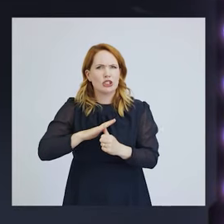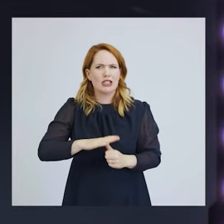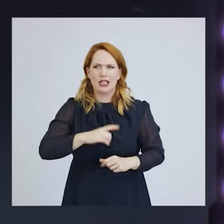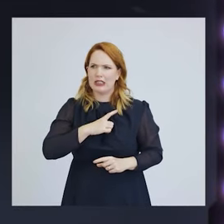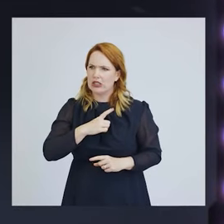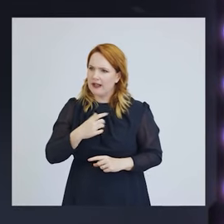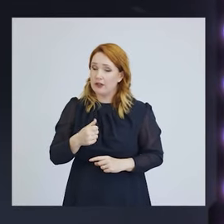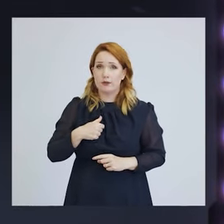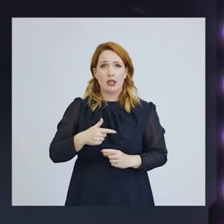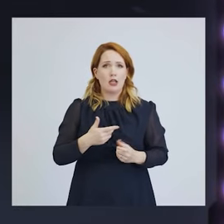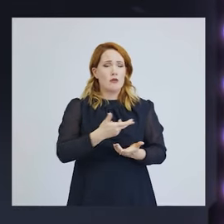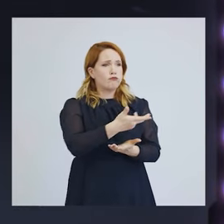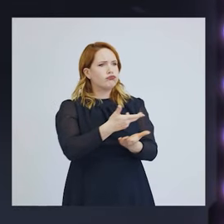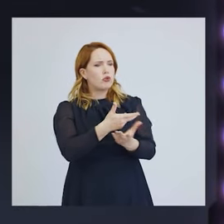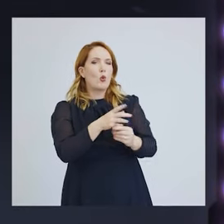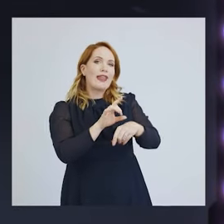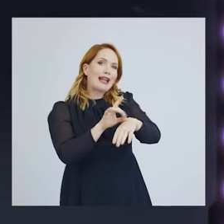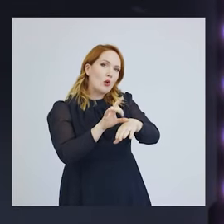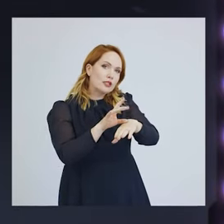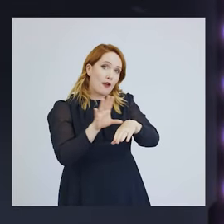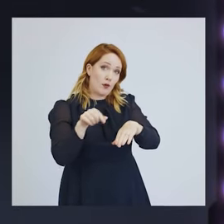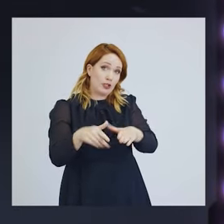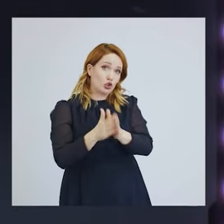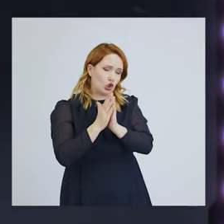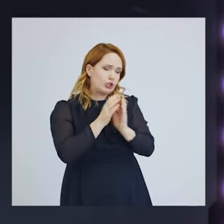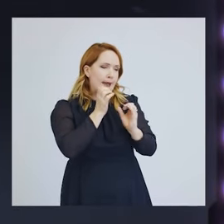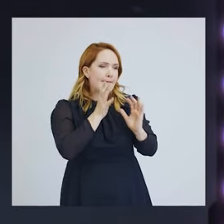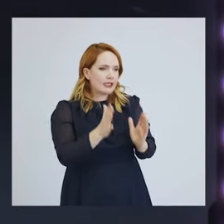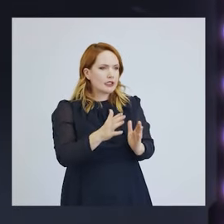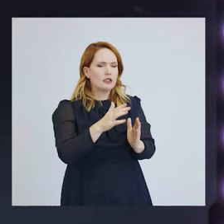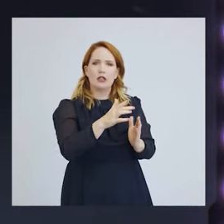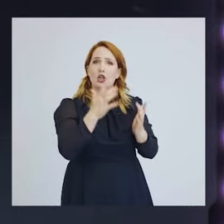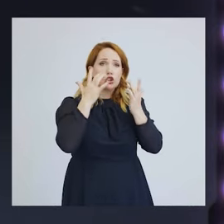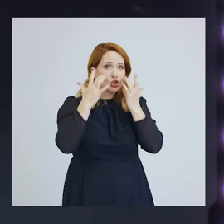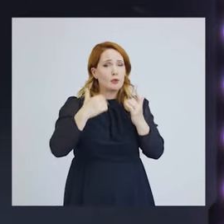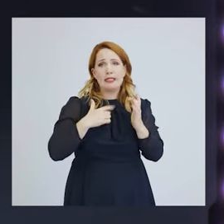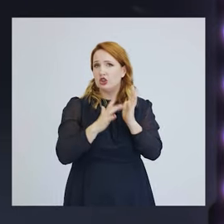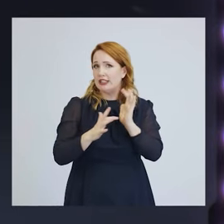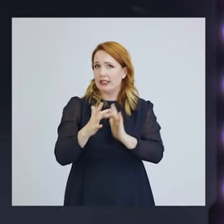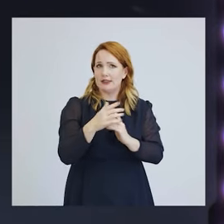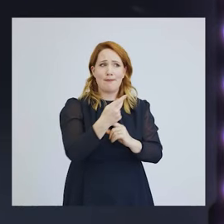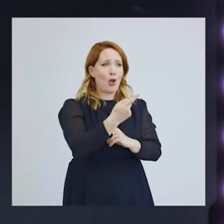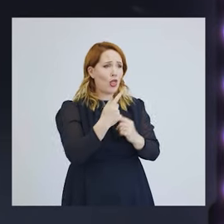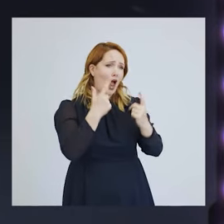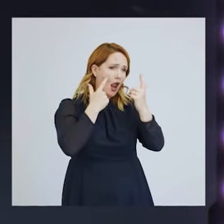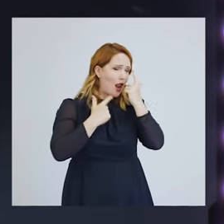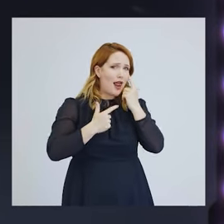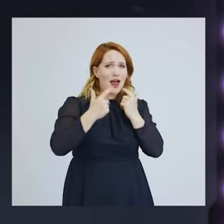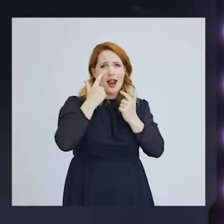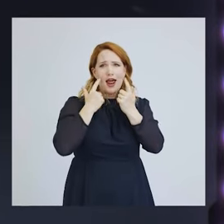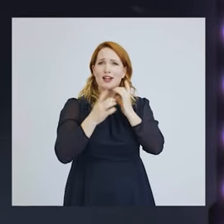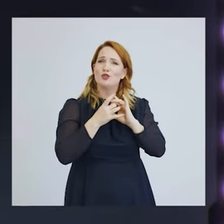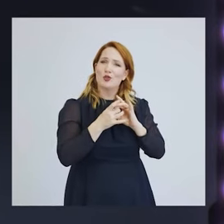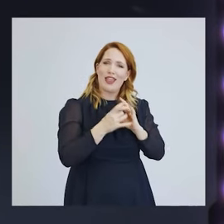think, maybe I'm losing the plot. Maybe I'm getting depression or anxiety. I went to a counsellor, an incredible counsellor from this church, who just showed